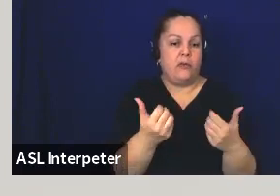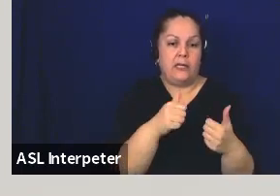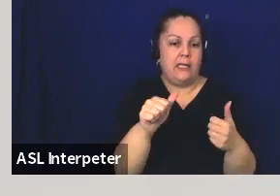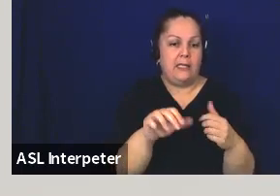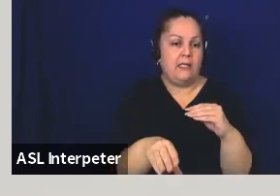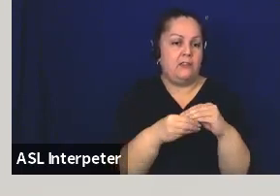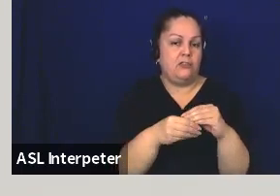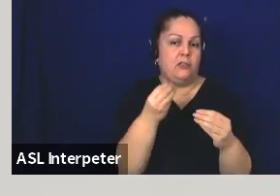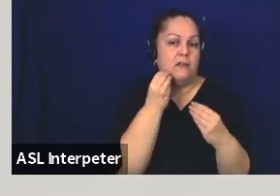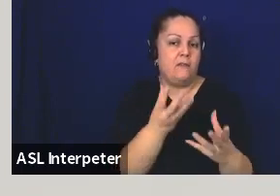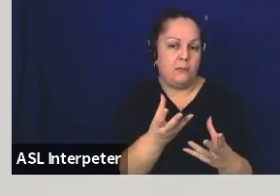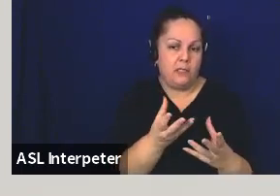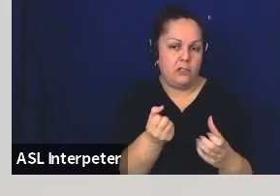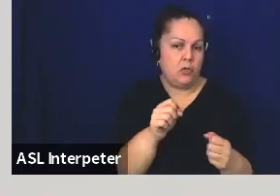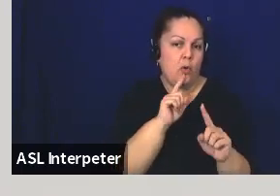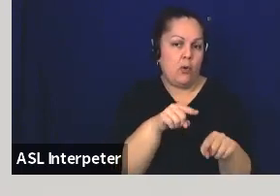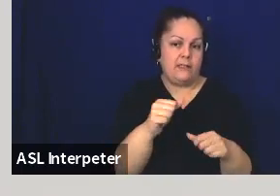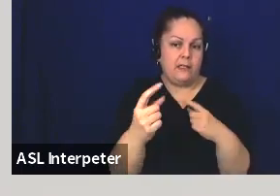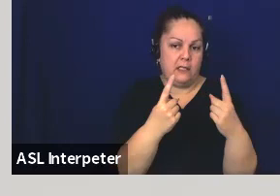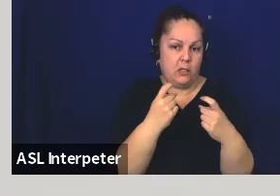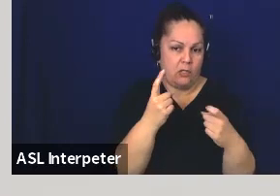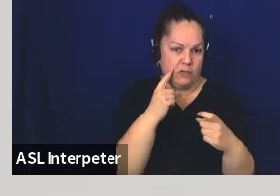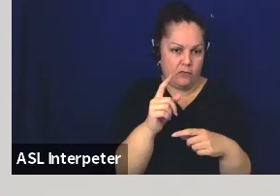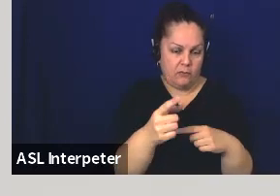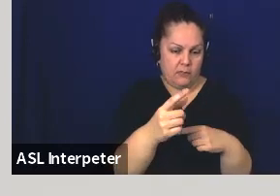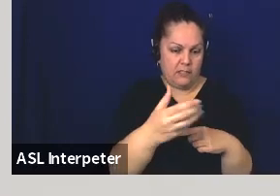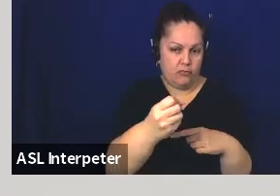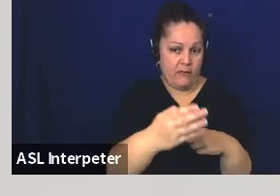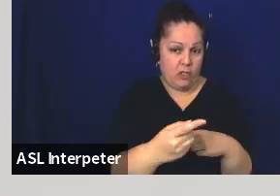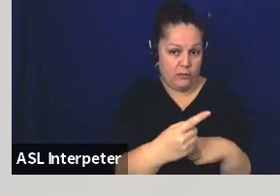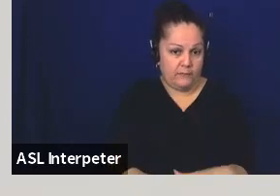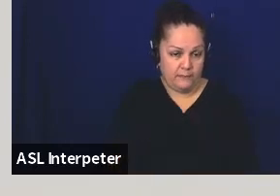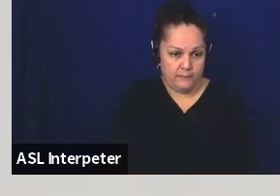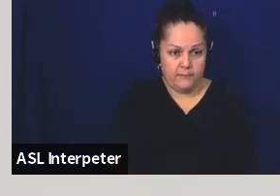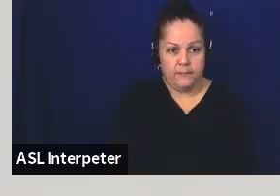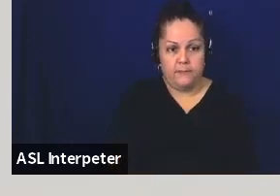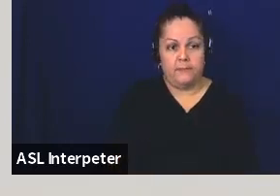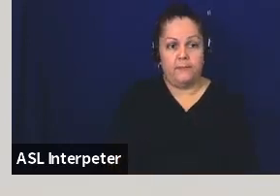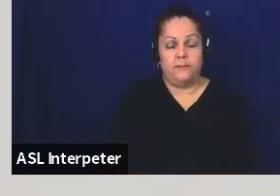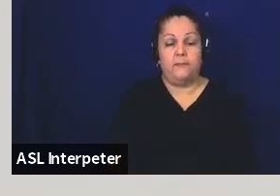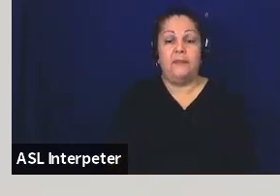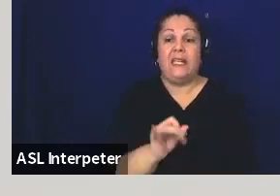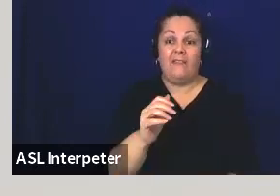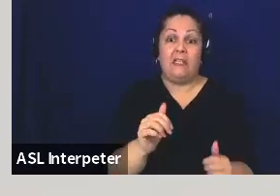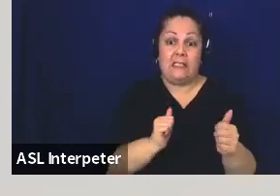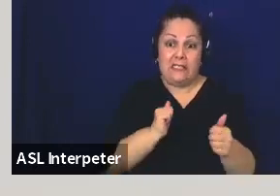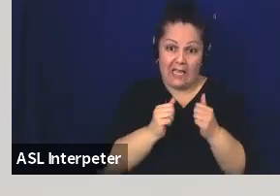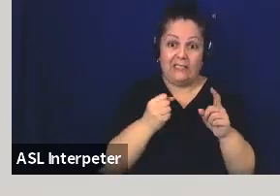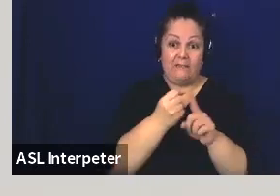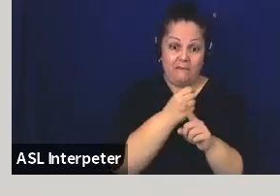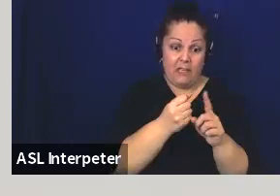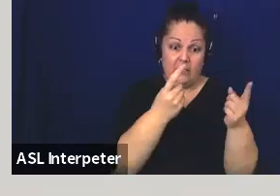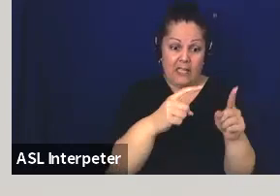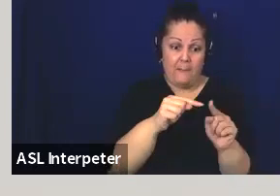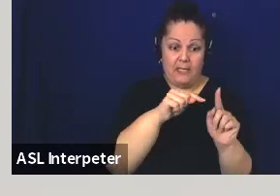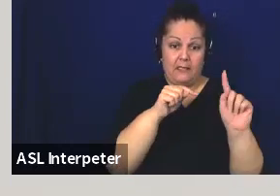additional information or answer any questions from a trafficker? And if there is active violence occurring on the other end